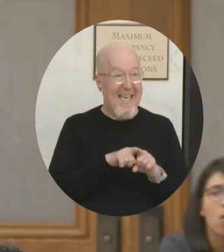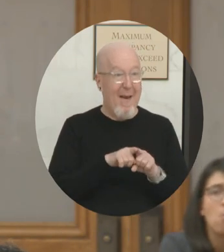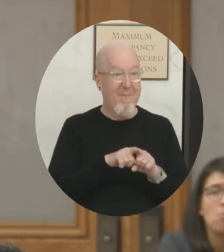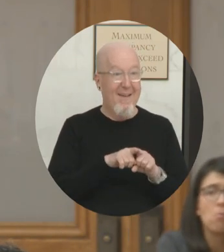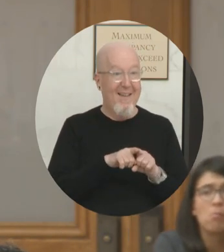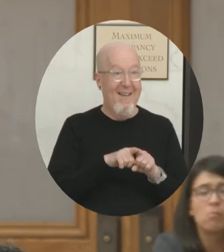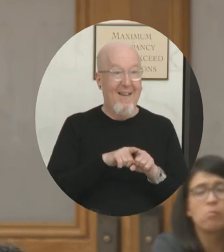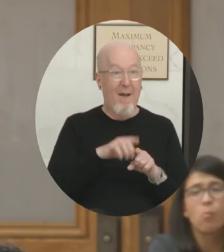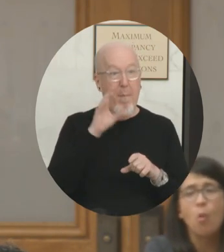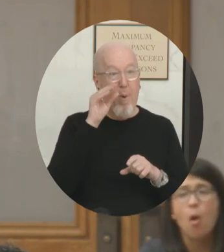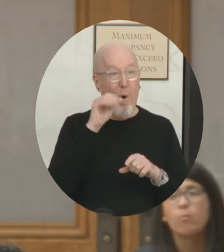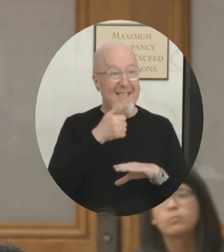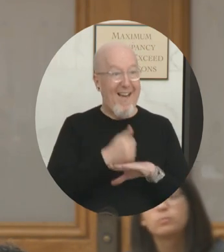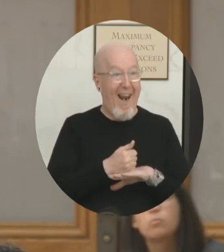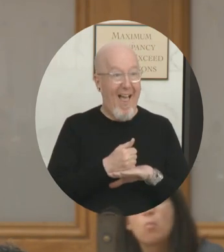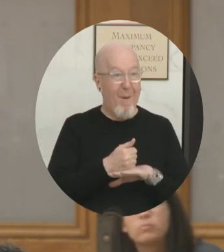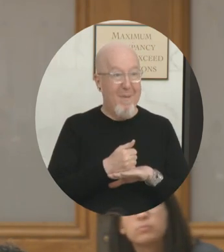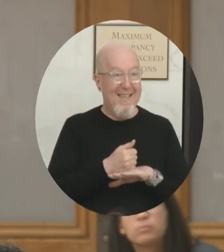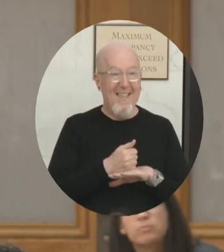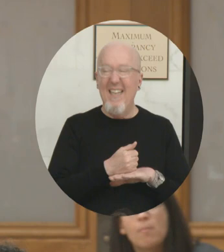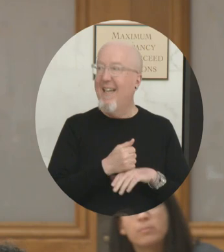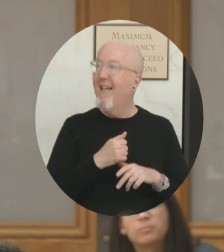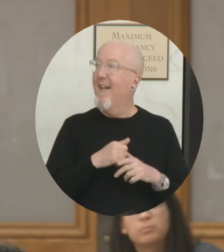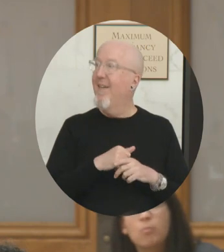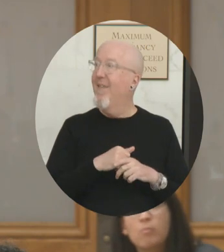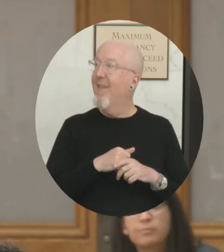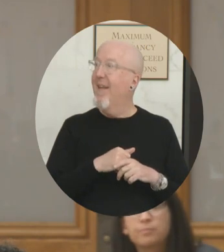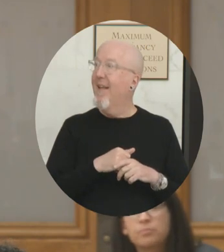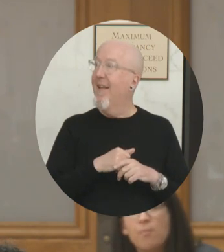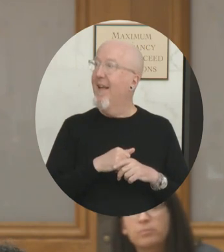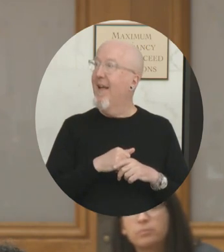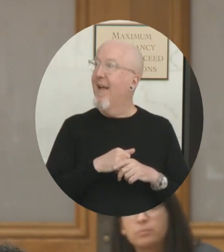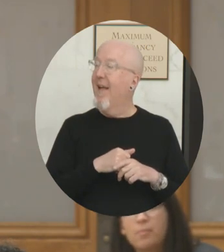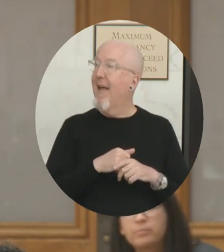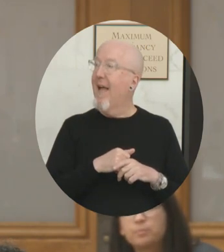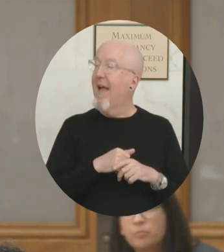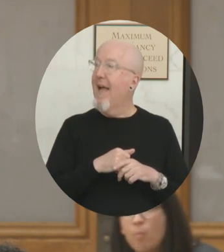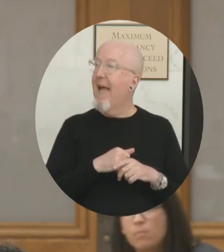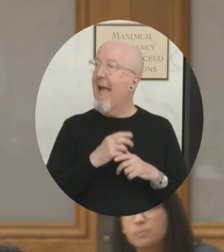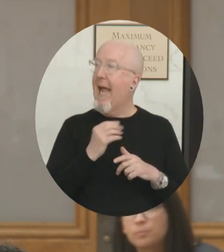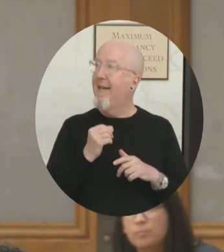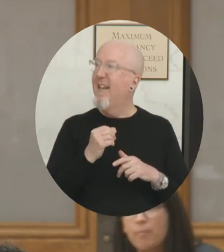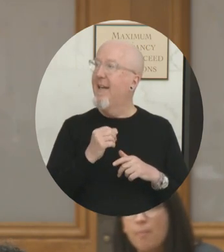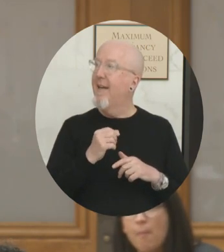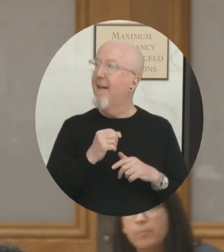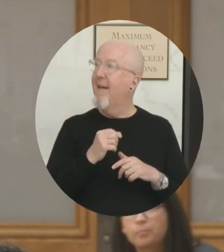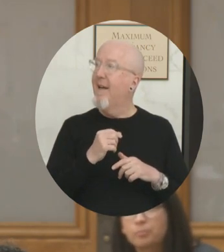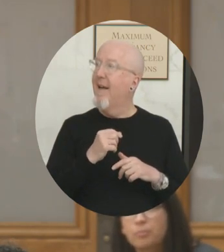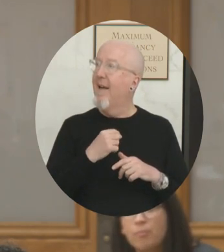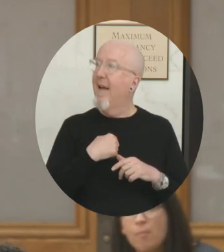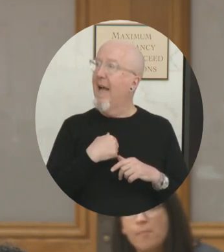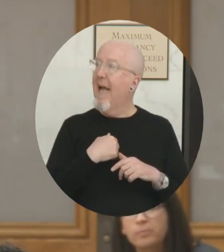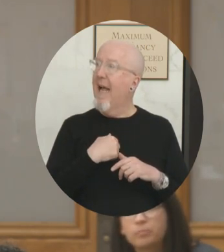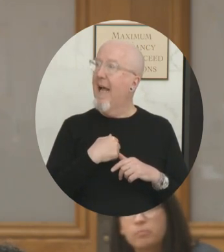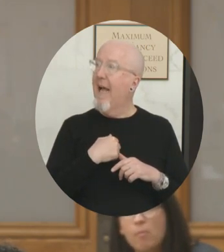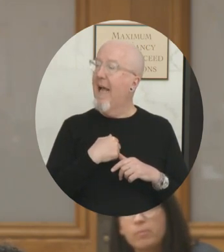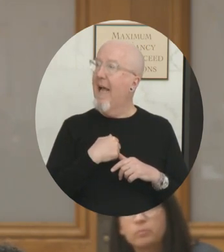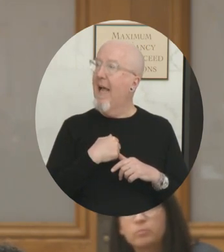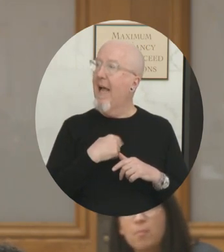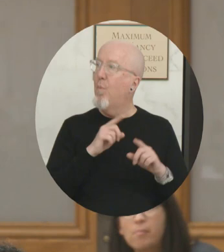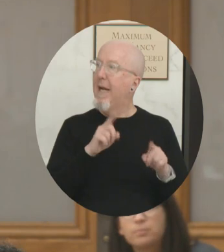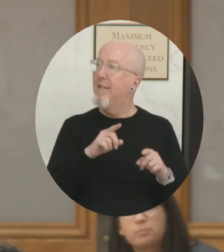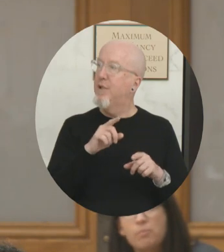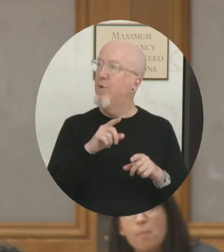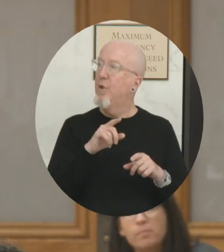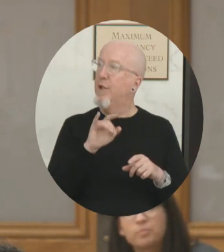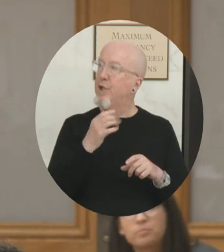Club. They helped me out, and my family were real poor, and I went the job driving the bus,